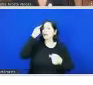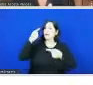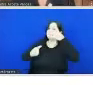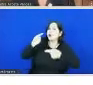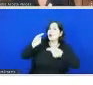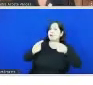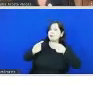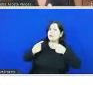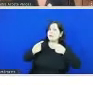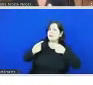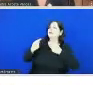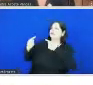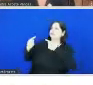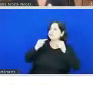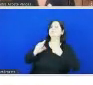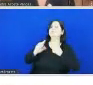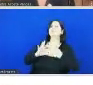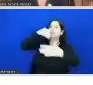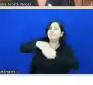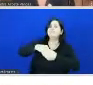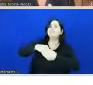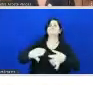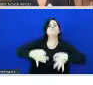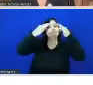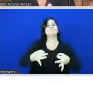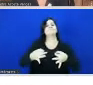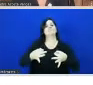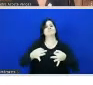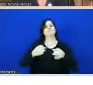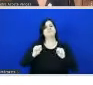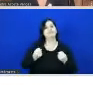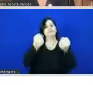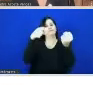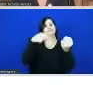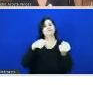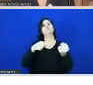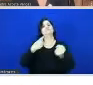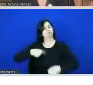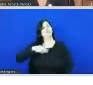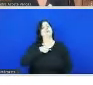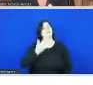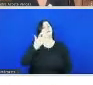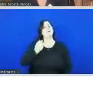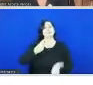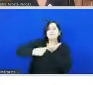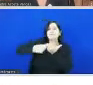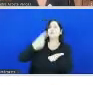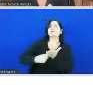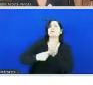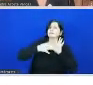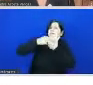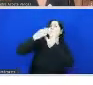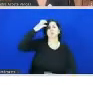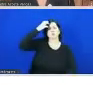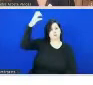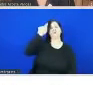at the forum. In the area of gender-based violence, I think that much change can be